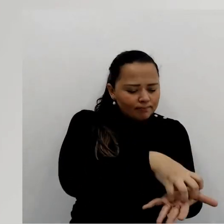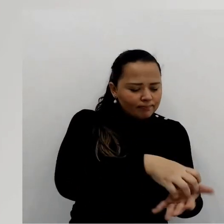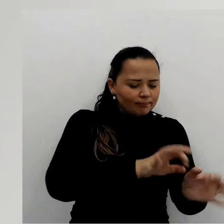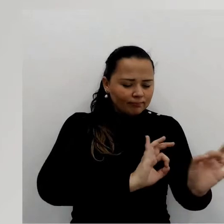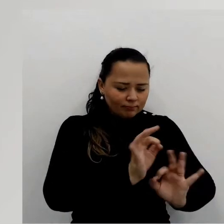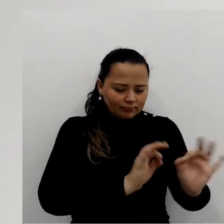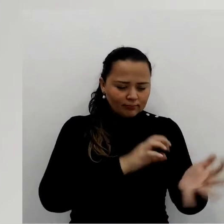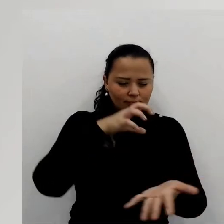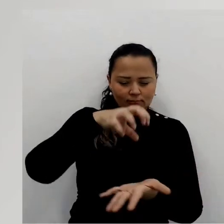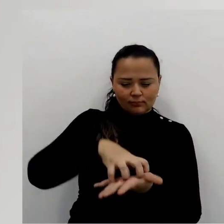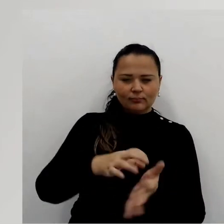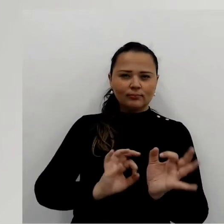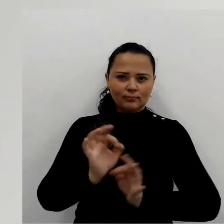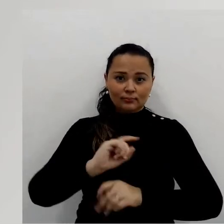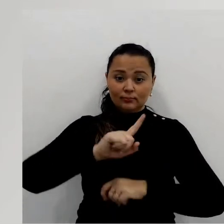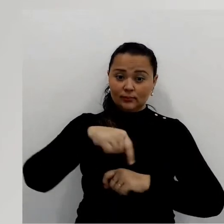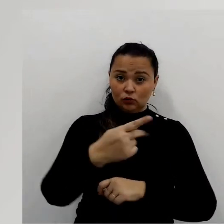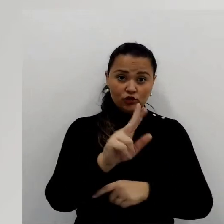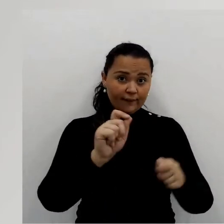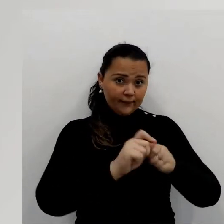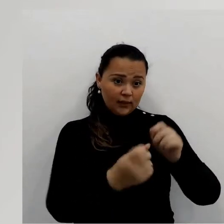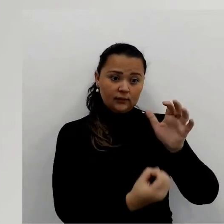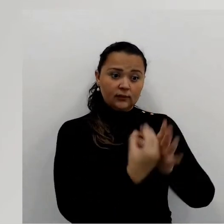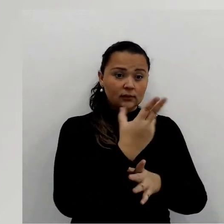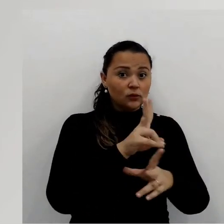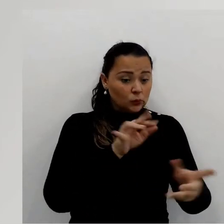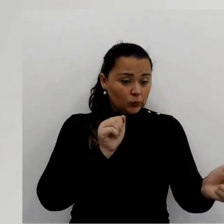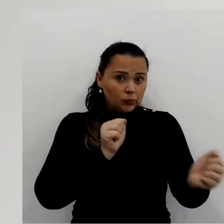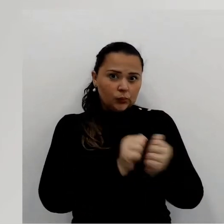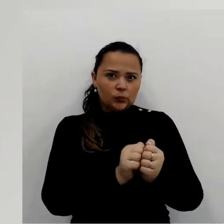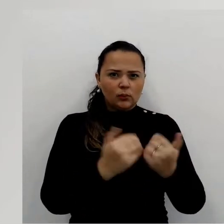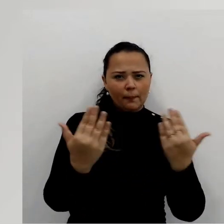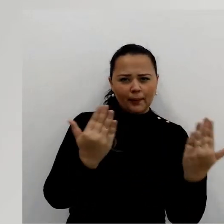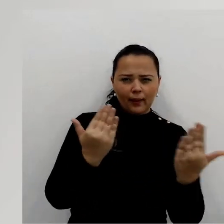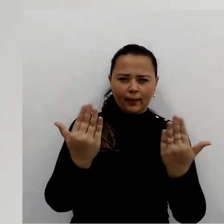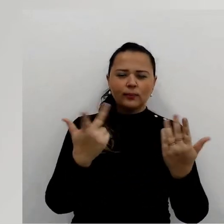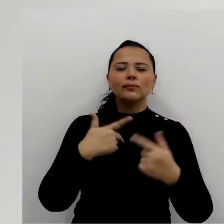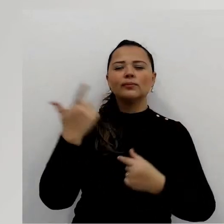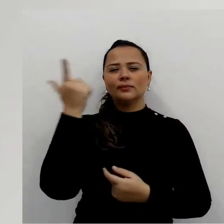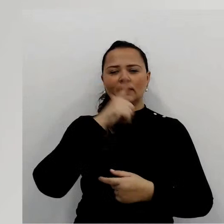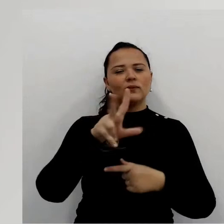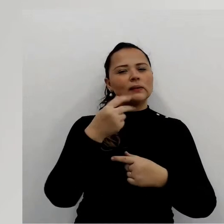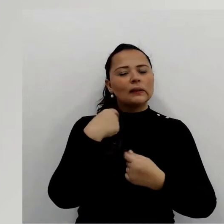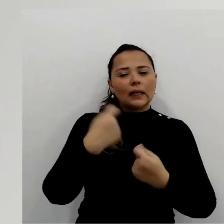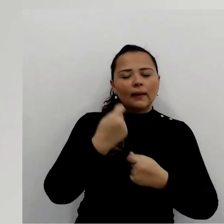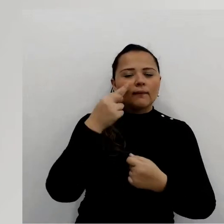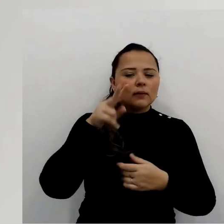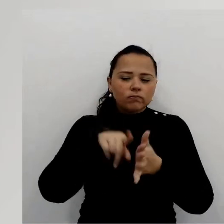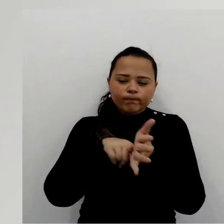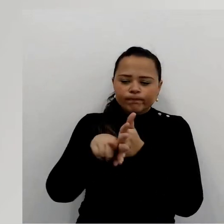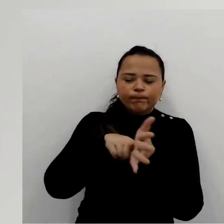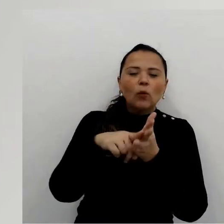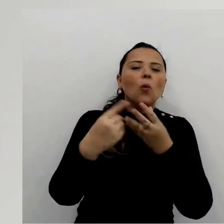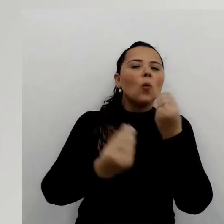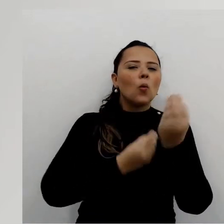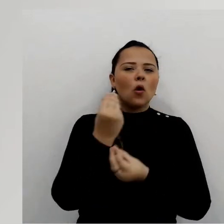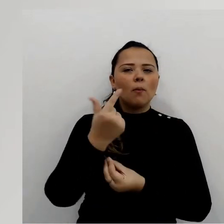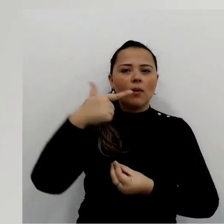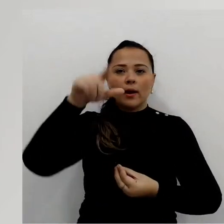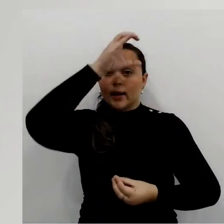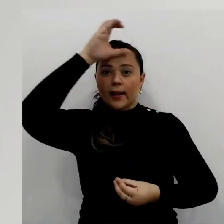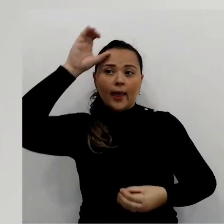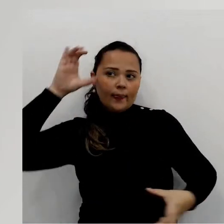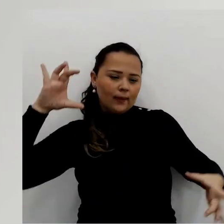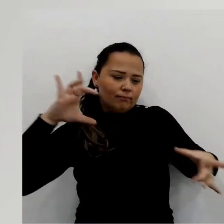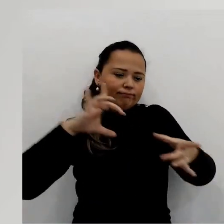probably at the same time, in parallel, you also want to look at how do you bring your clients and connect them. Remember before I said that the